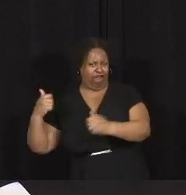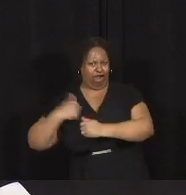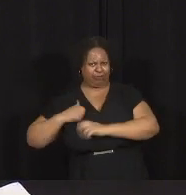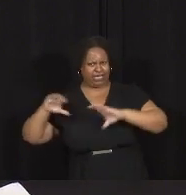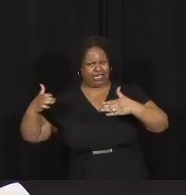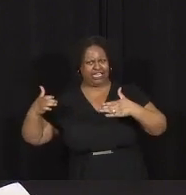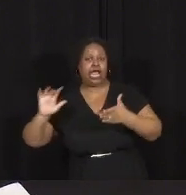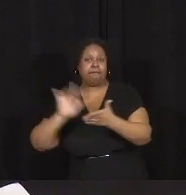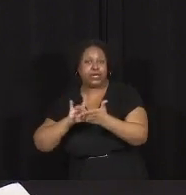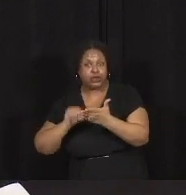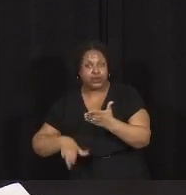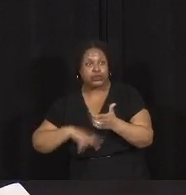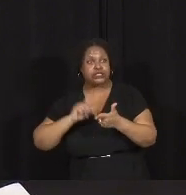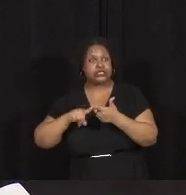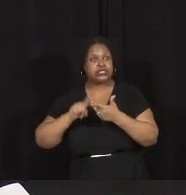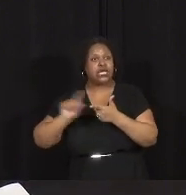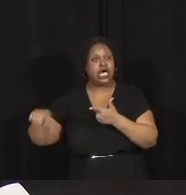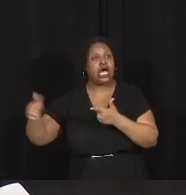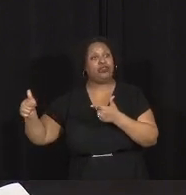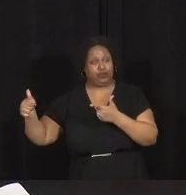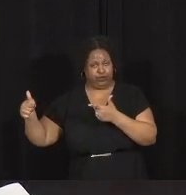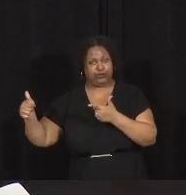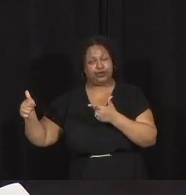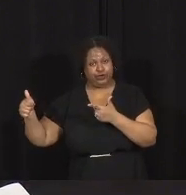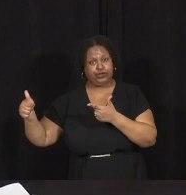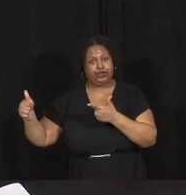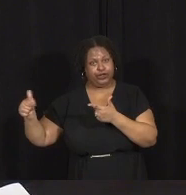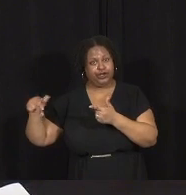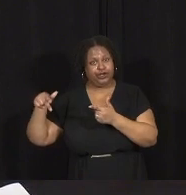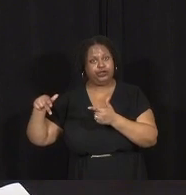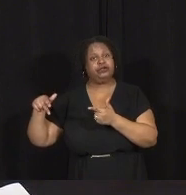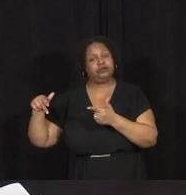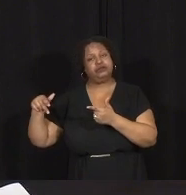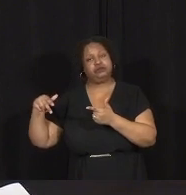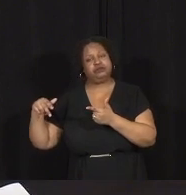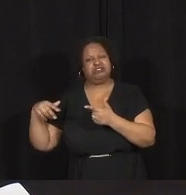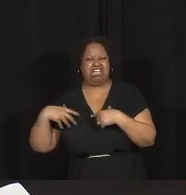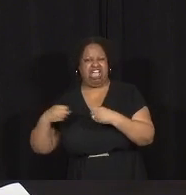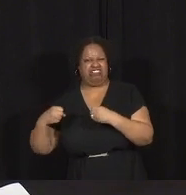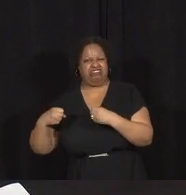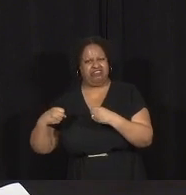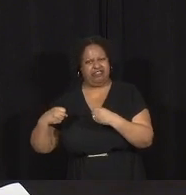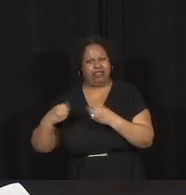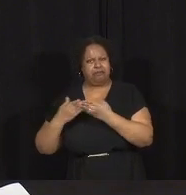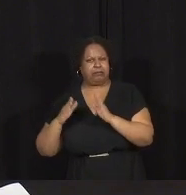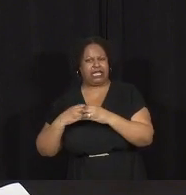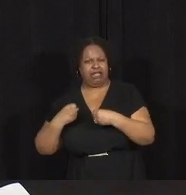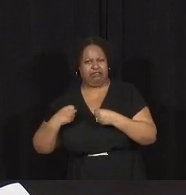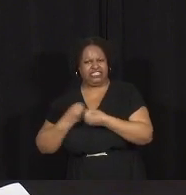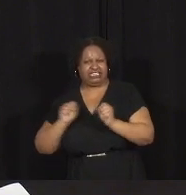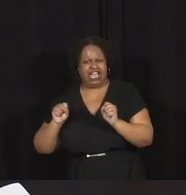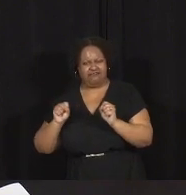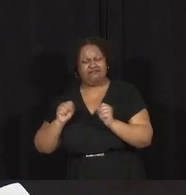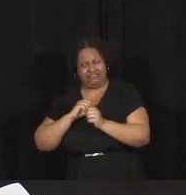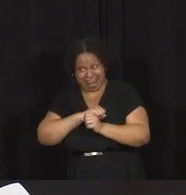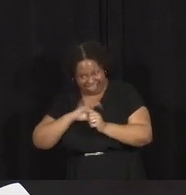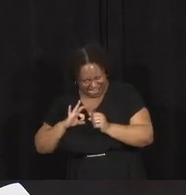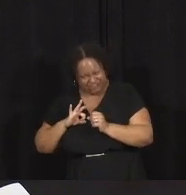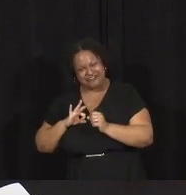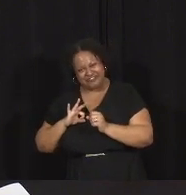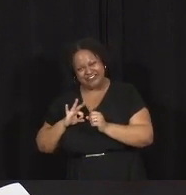to actually address this issue. They will be working closely with